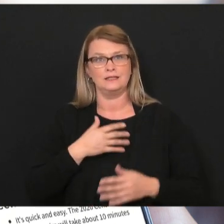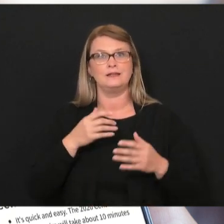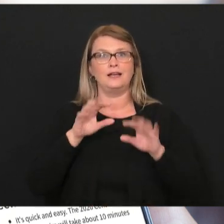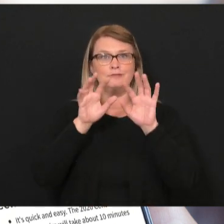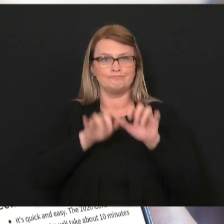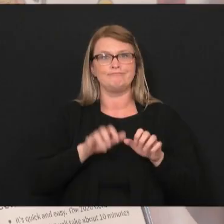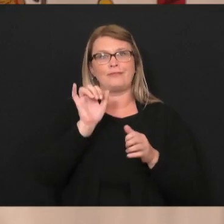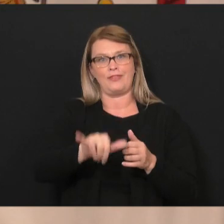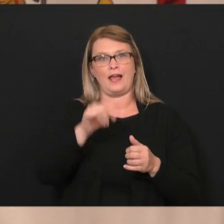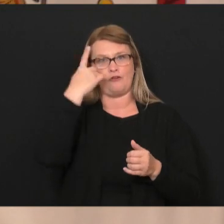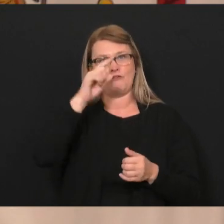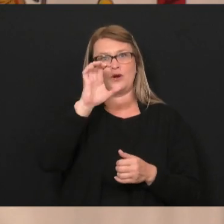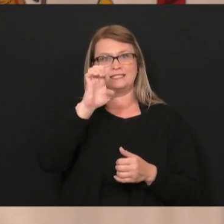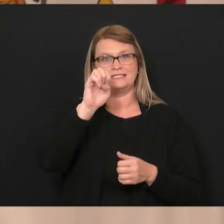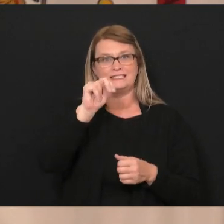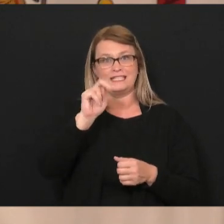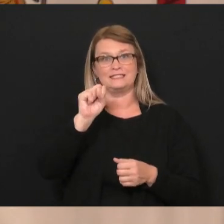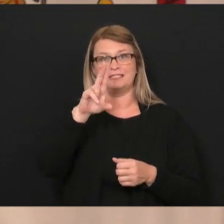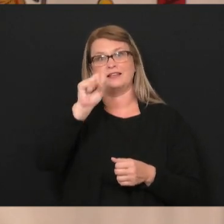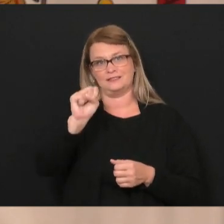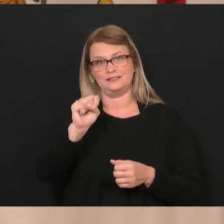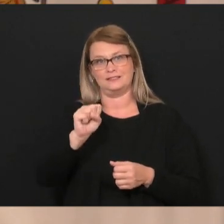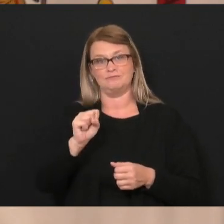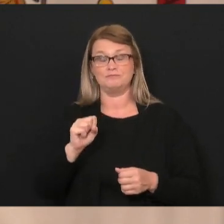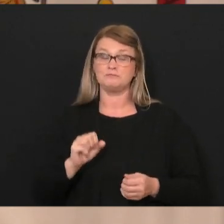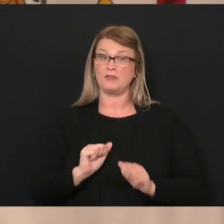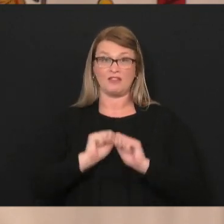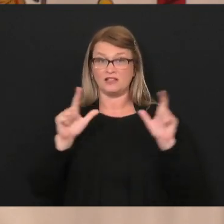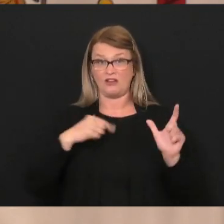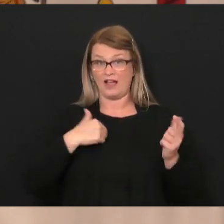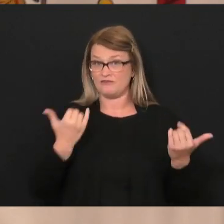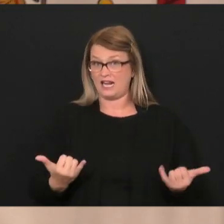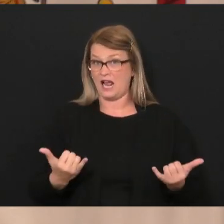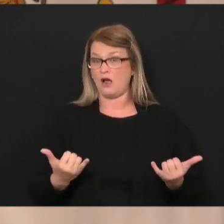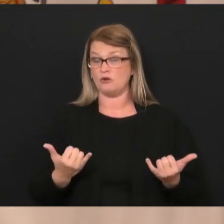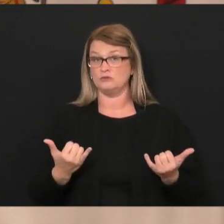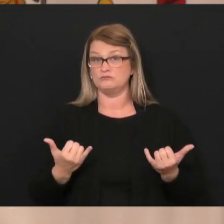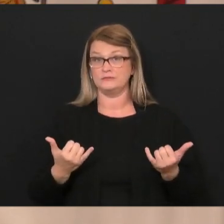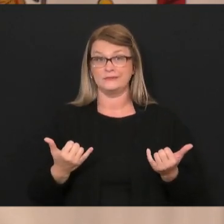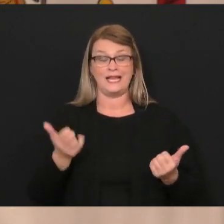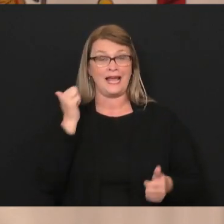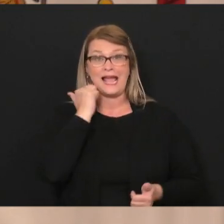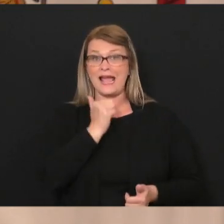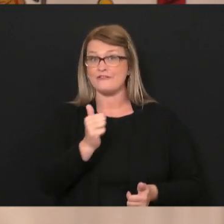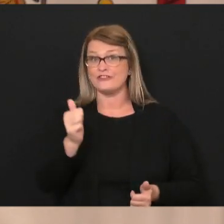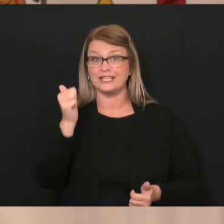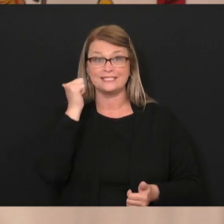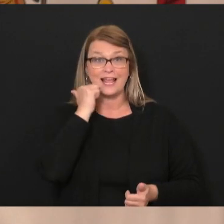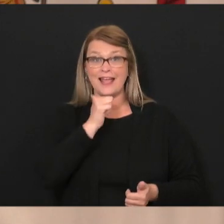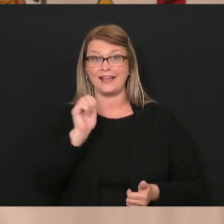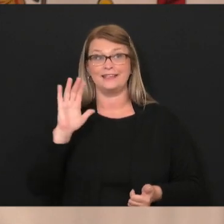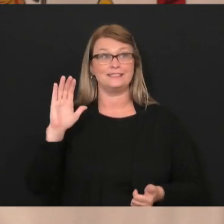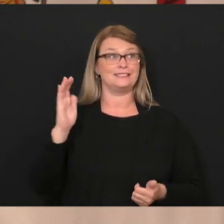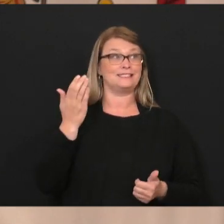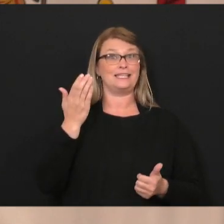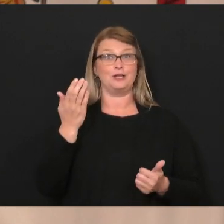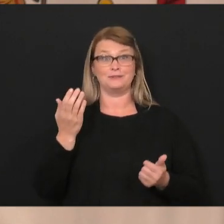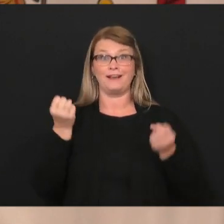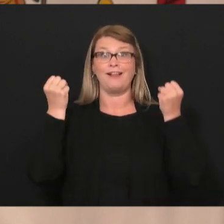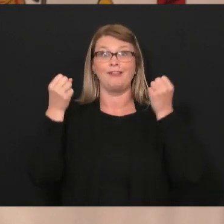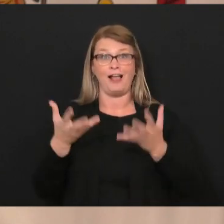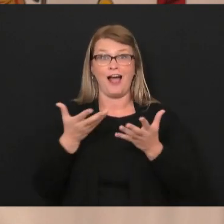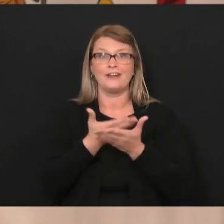deal. Well, that's really all I've got right now. And every day it seems like it's a lot of